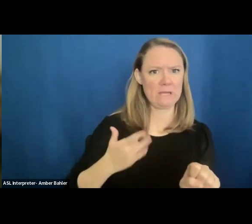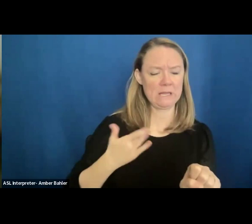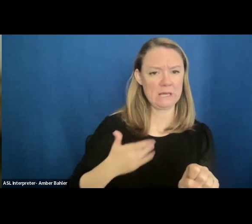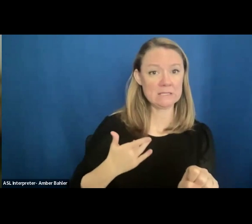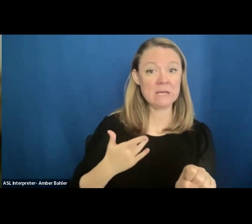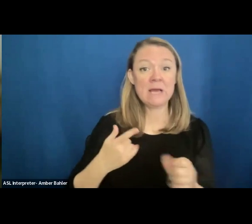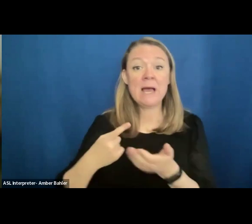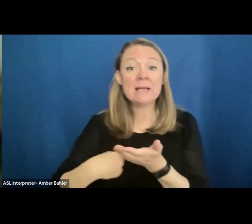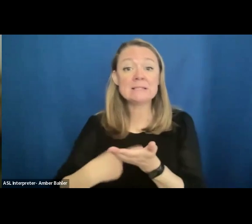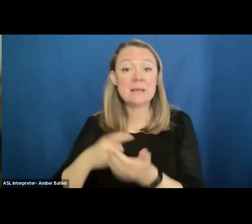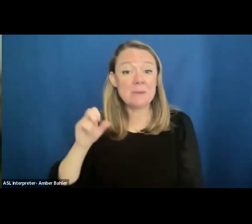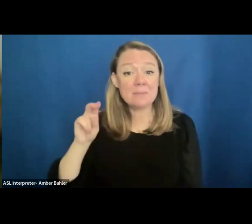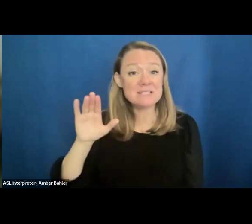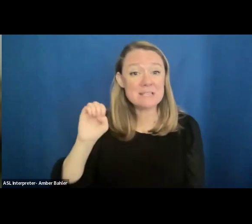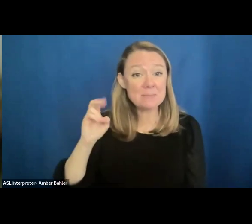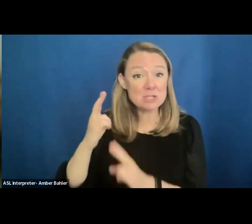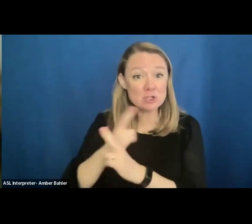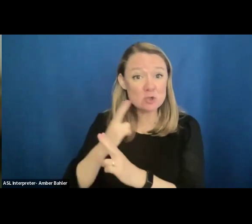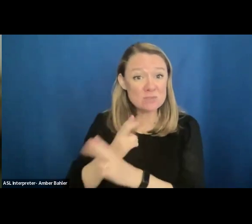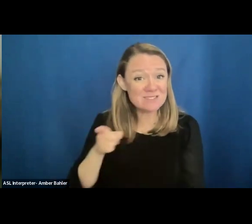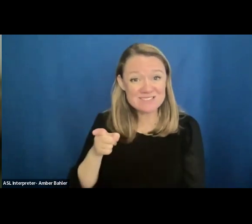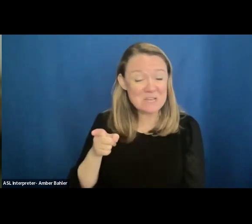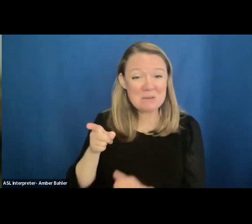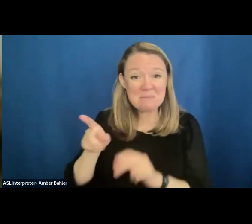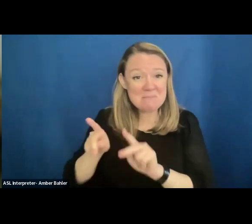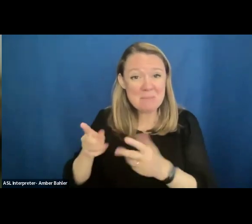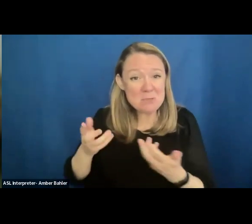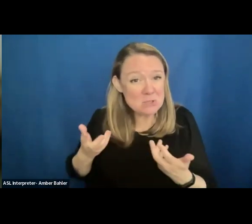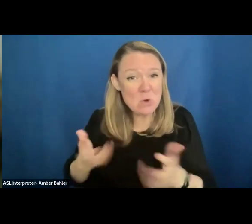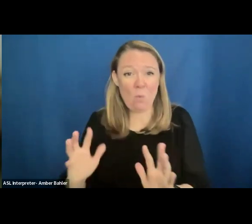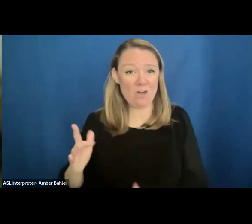not feeling those feelings. And so I think that